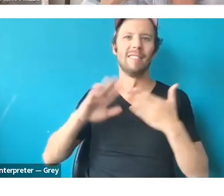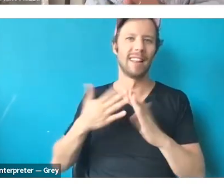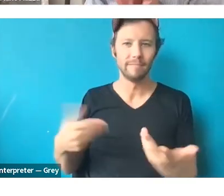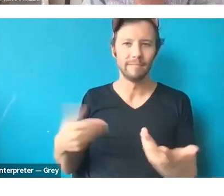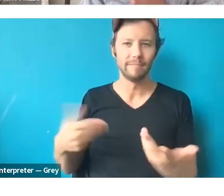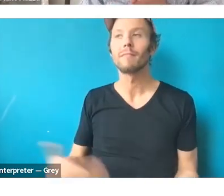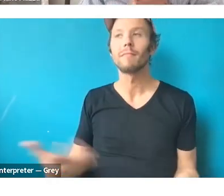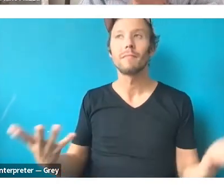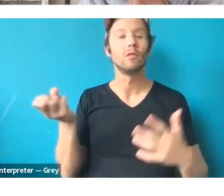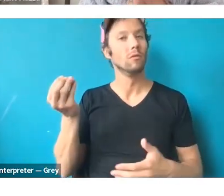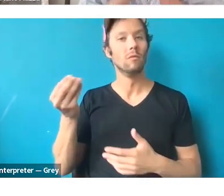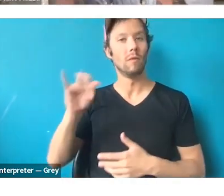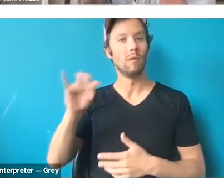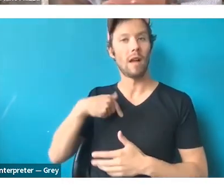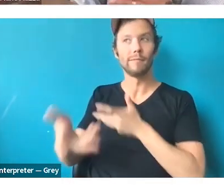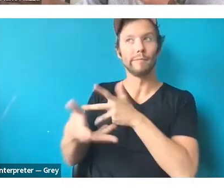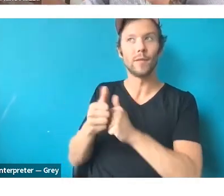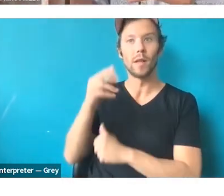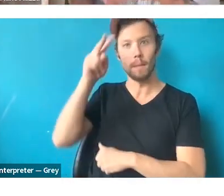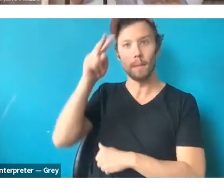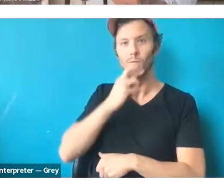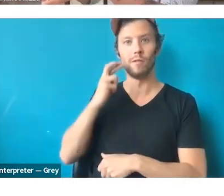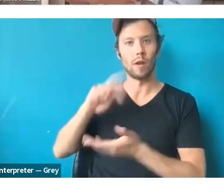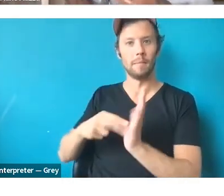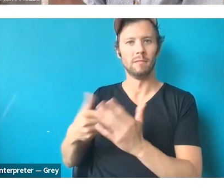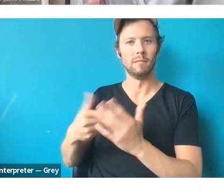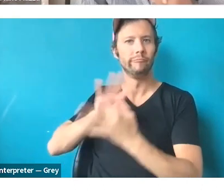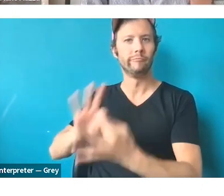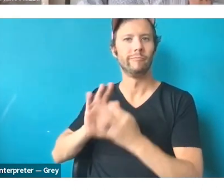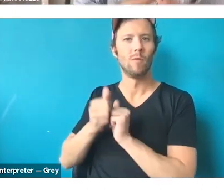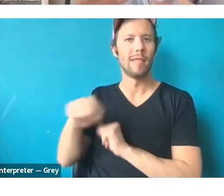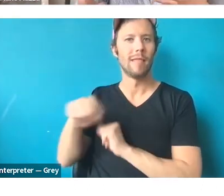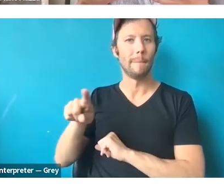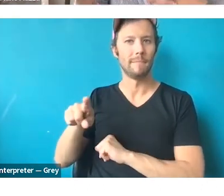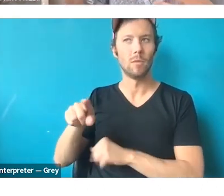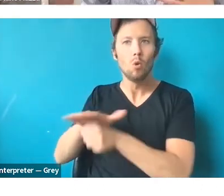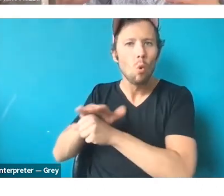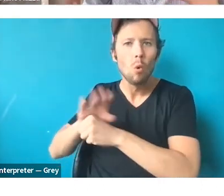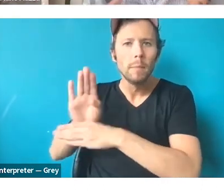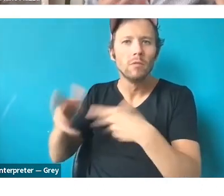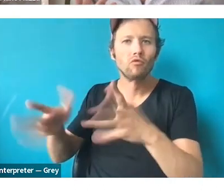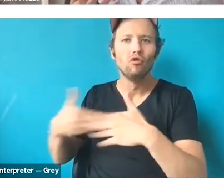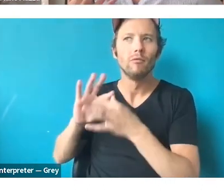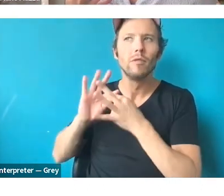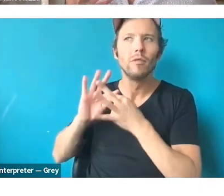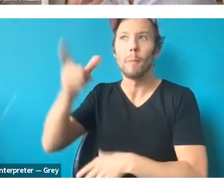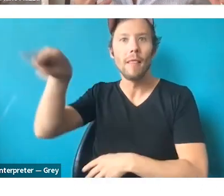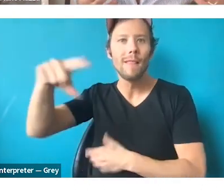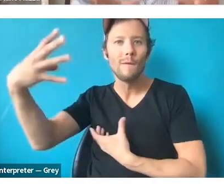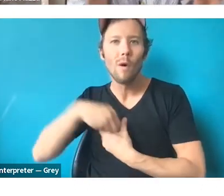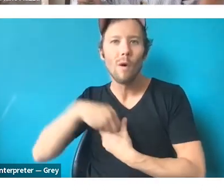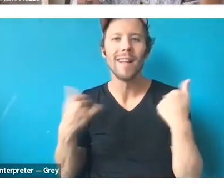these relationships with our businesses, right? Those are humans. So it's like, when they get to be a part of it too, it's exciting